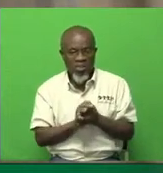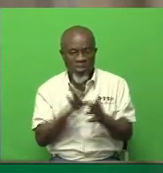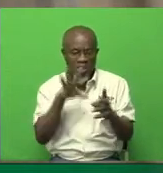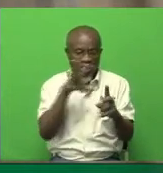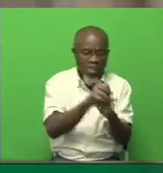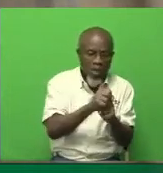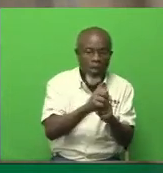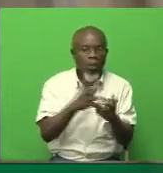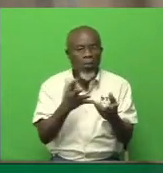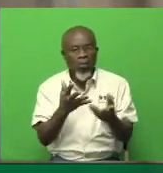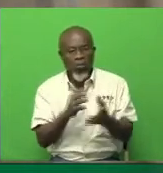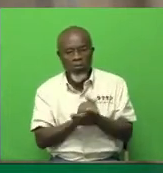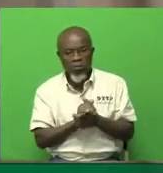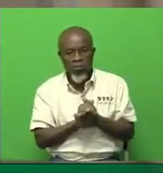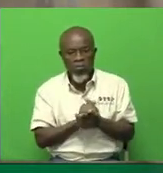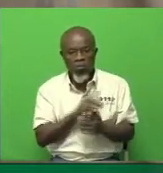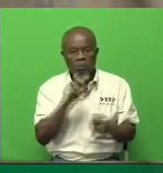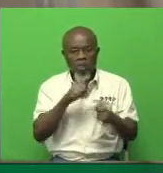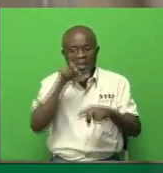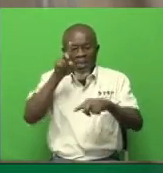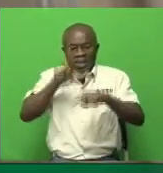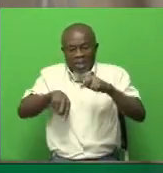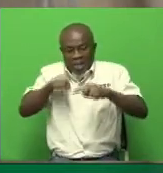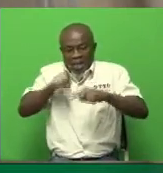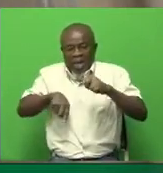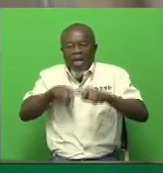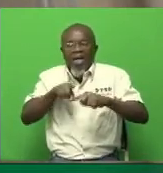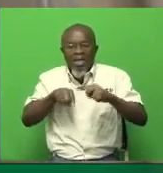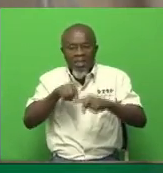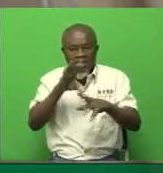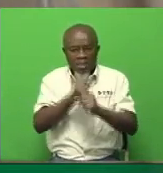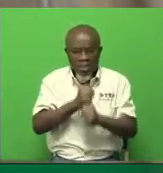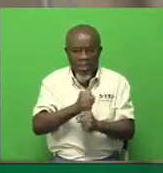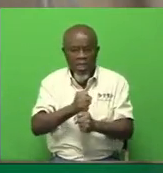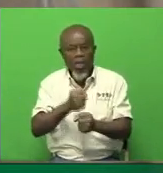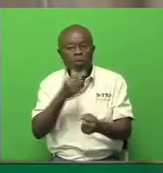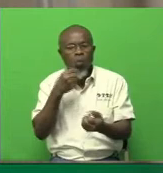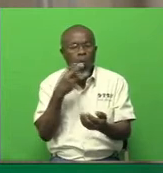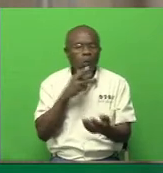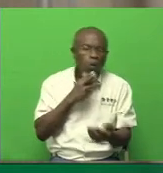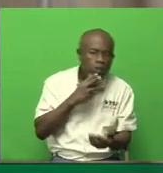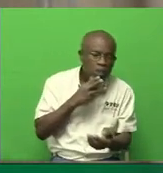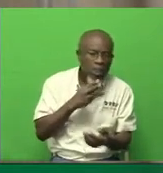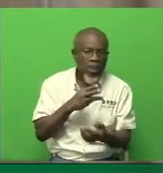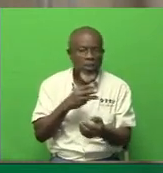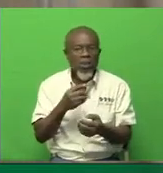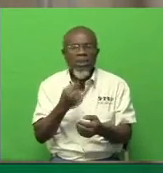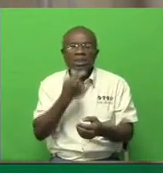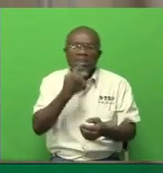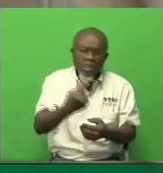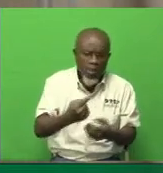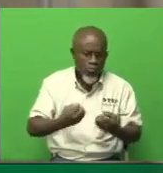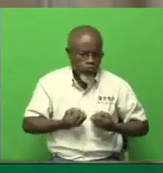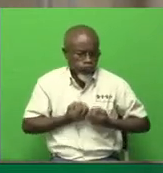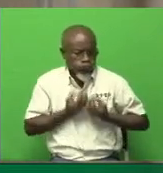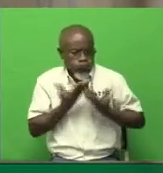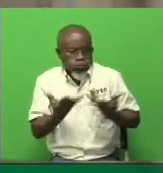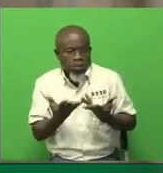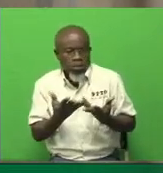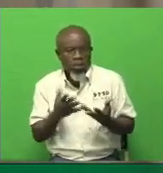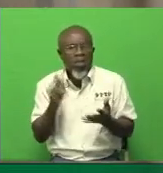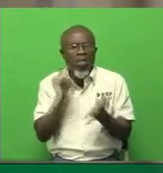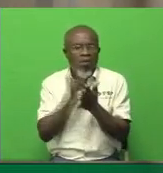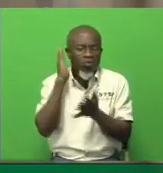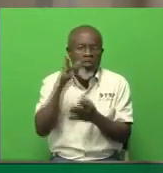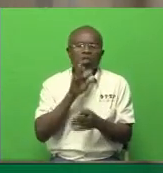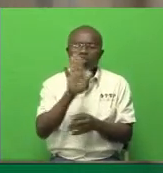cannot get basic Services of water recite for them the poem of The Spider and the Fly that will be your legacy Mr